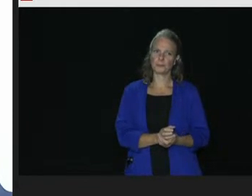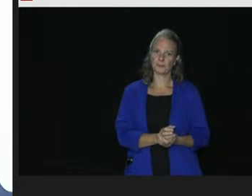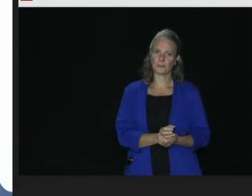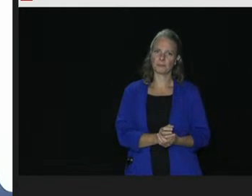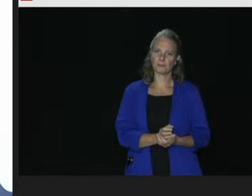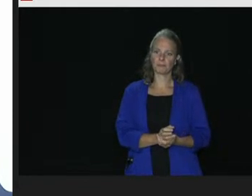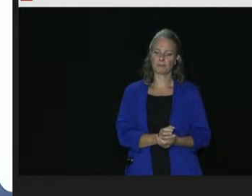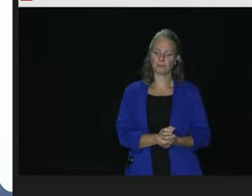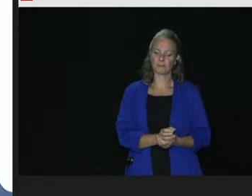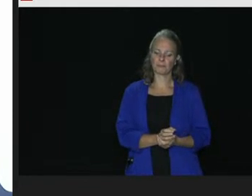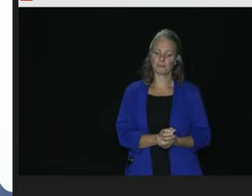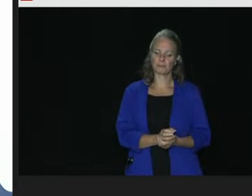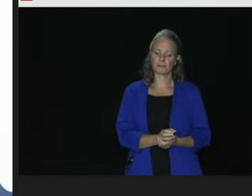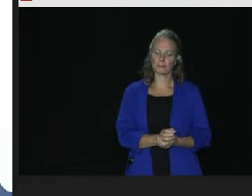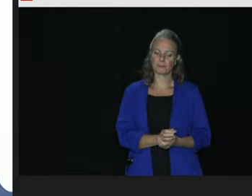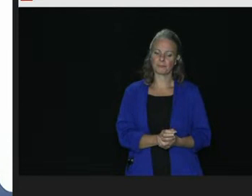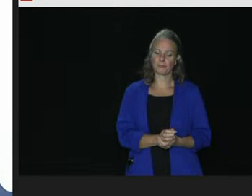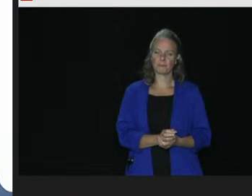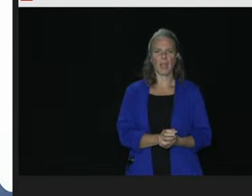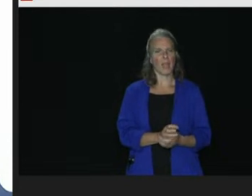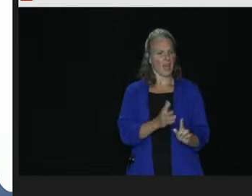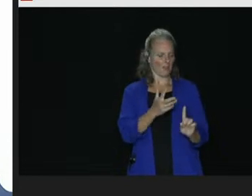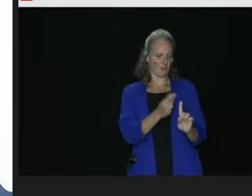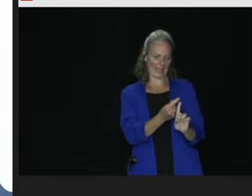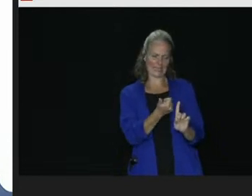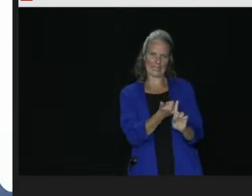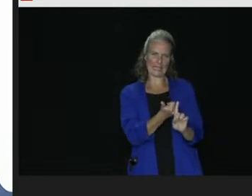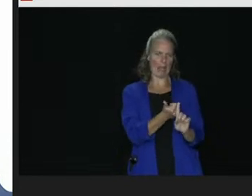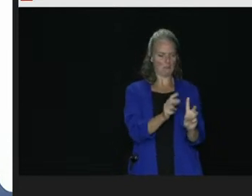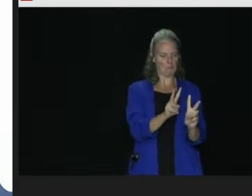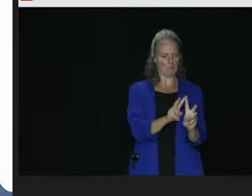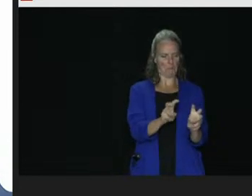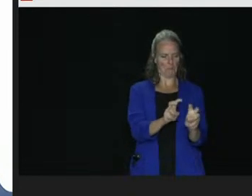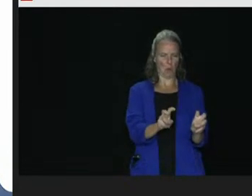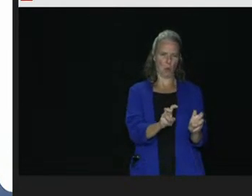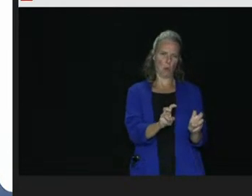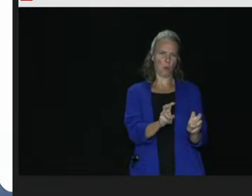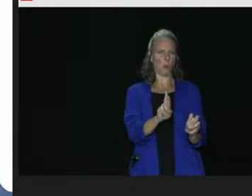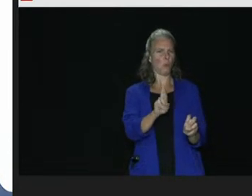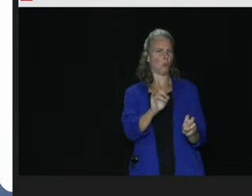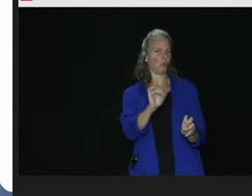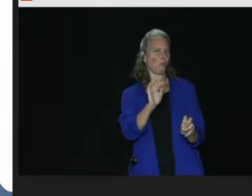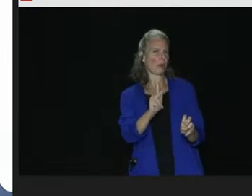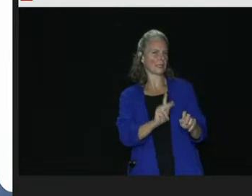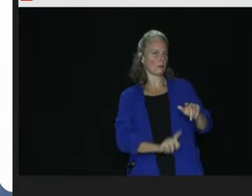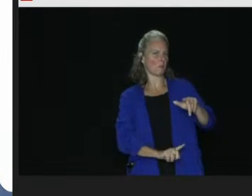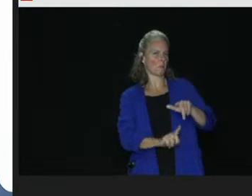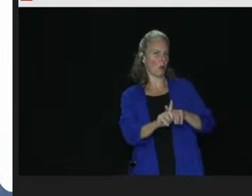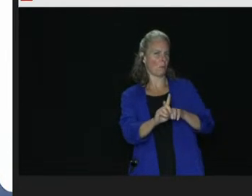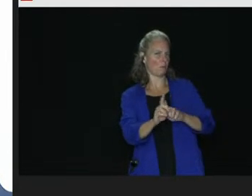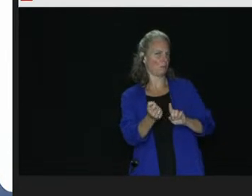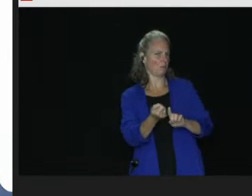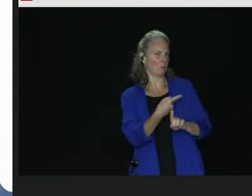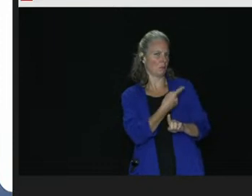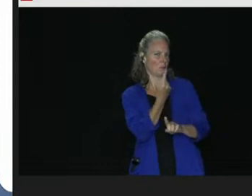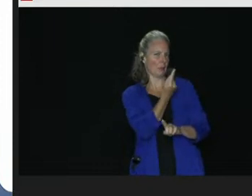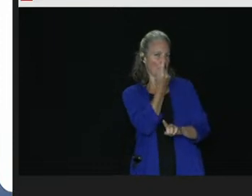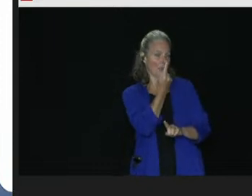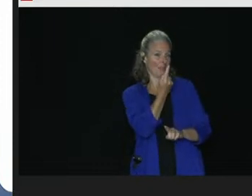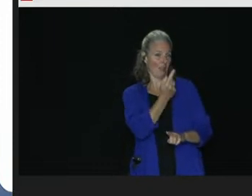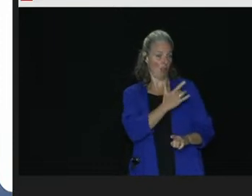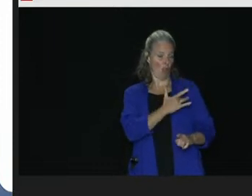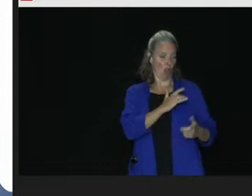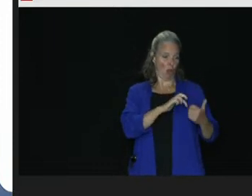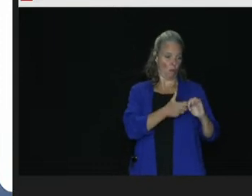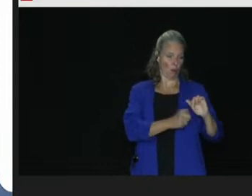look at the sort of the relative risk, and it's for a very rare event overall, in terms of between the two mRNA vaccines, Pfizer